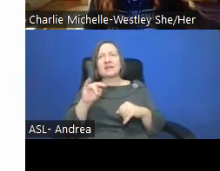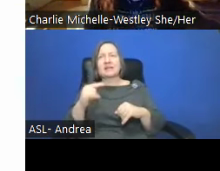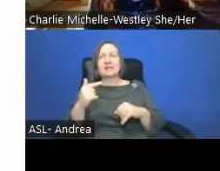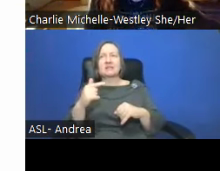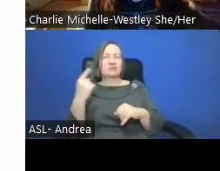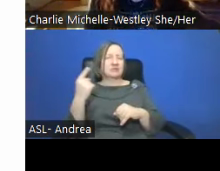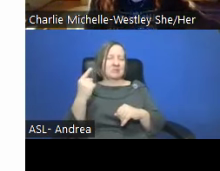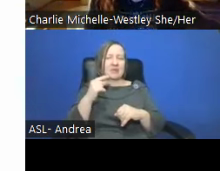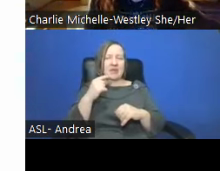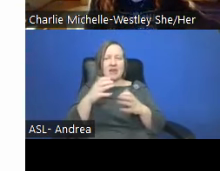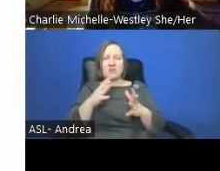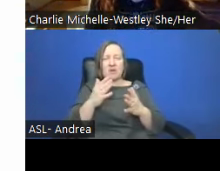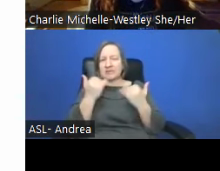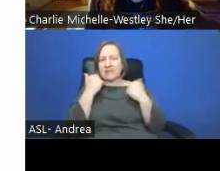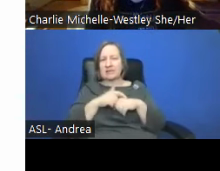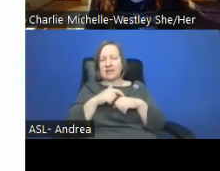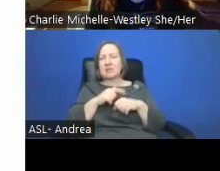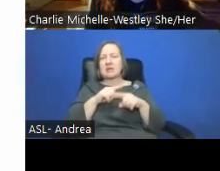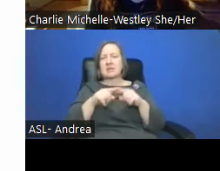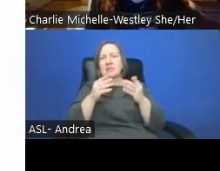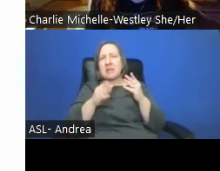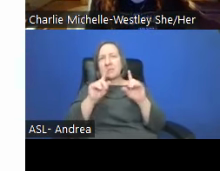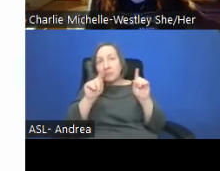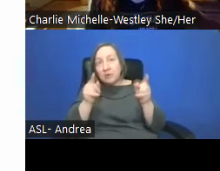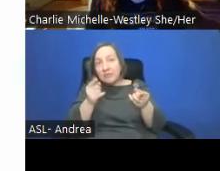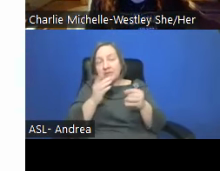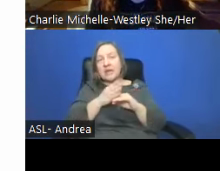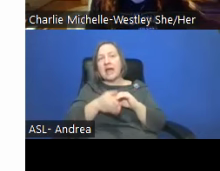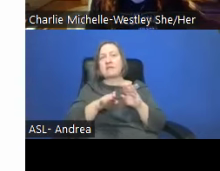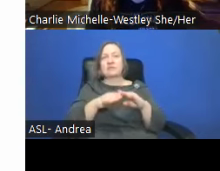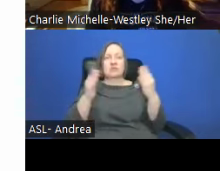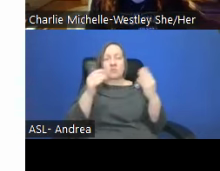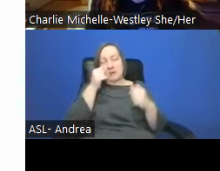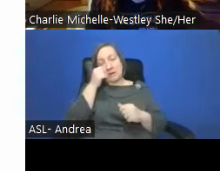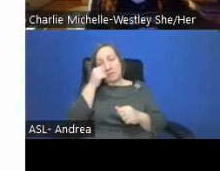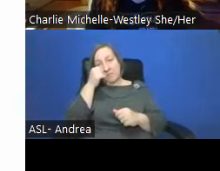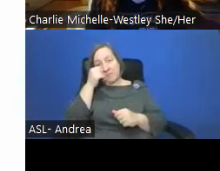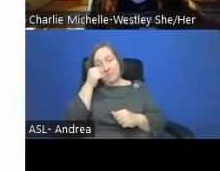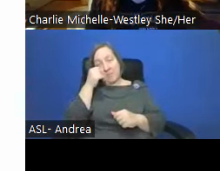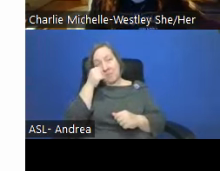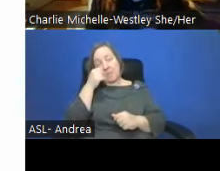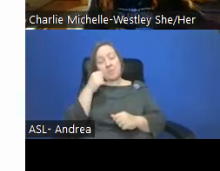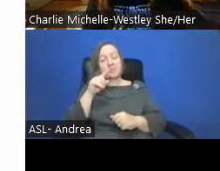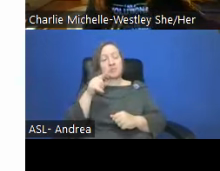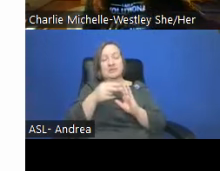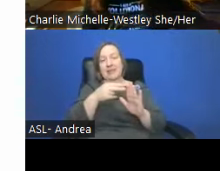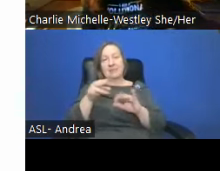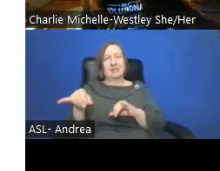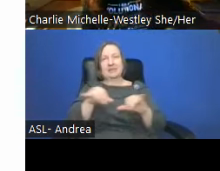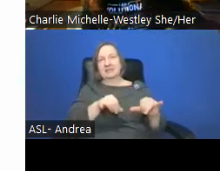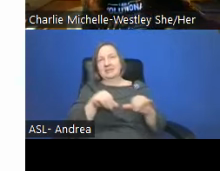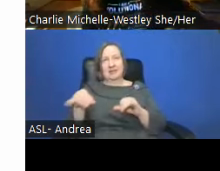remember, and I don't want to take time to deal with it. So maybe in parentheses after the opening, just label it the same way.